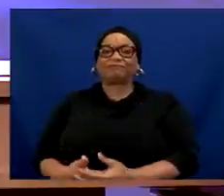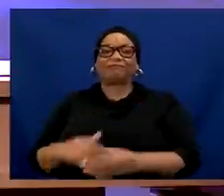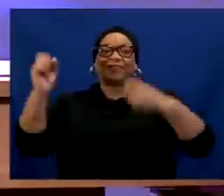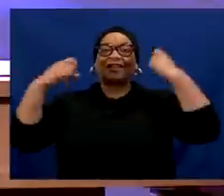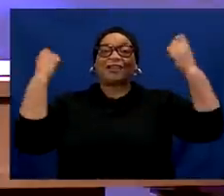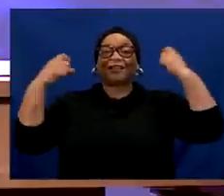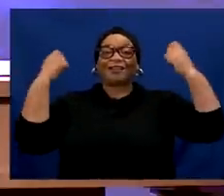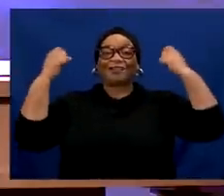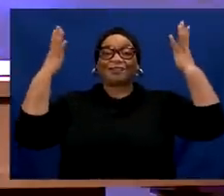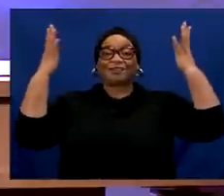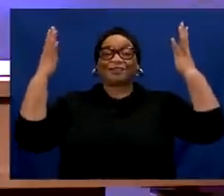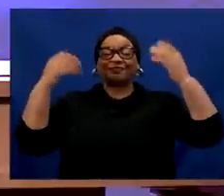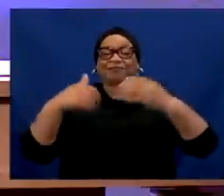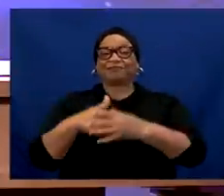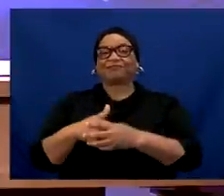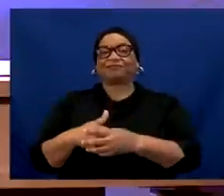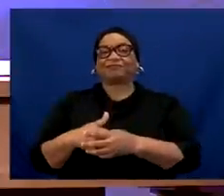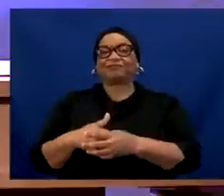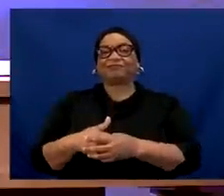Hallelujah.